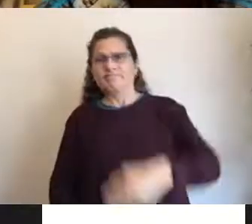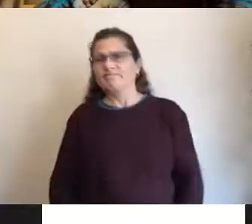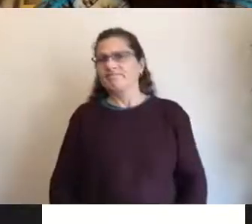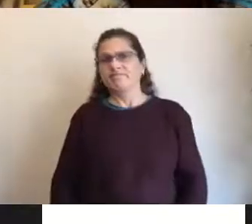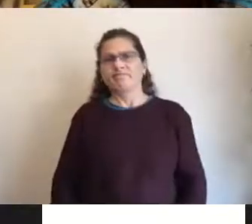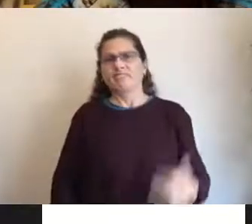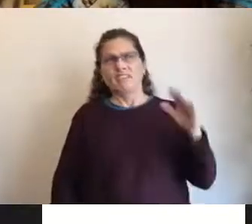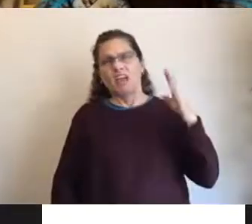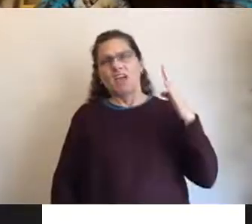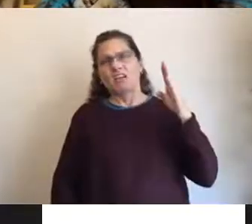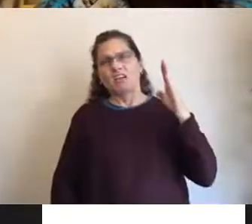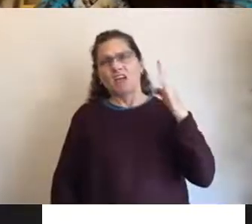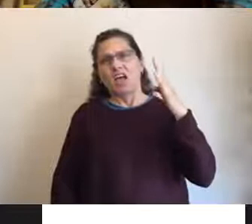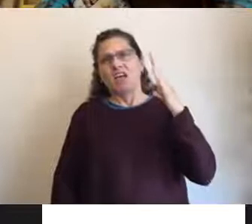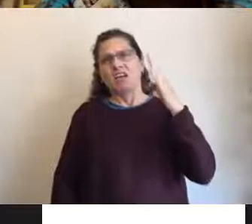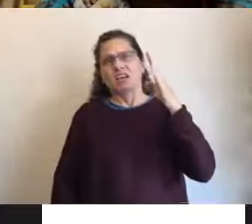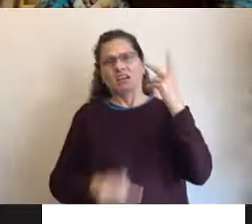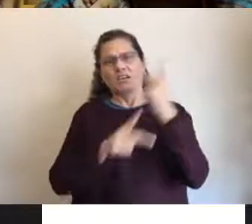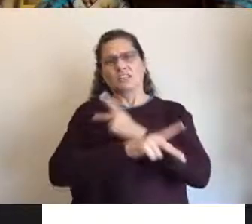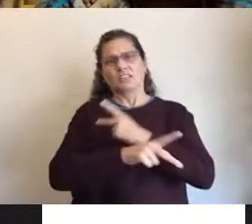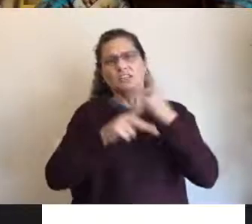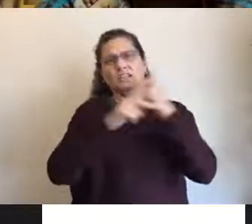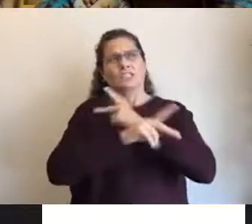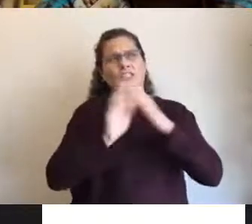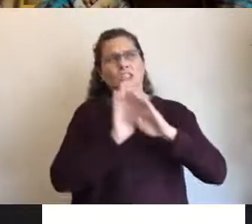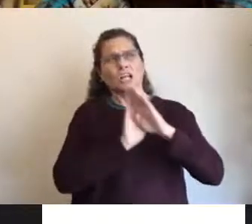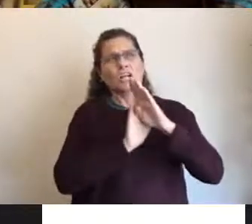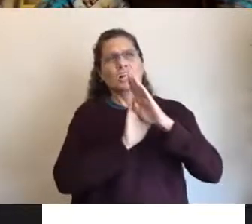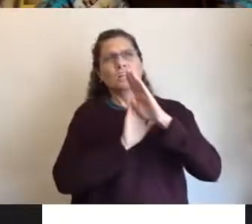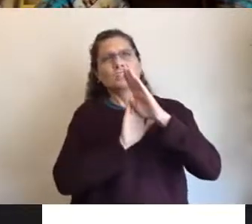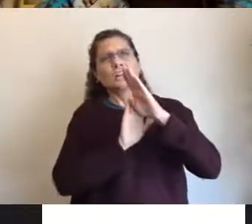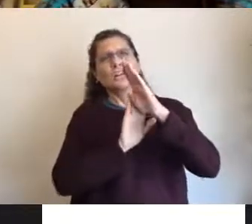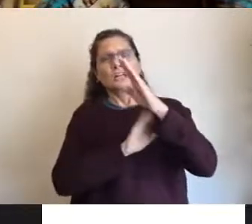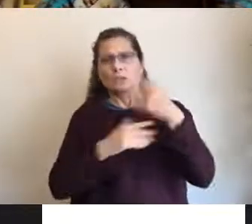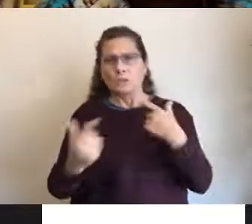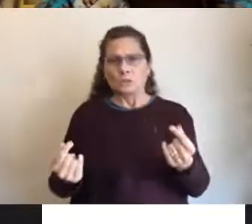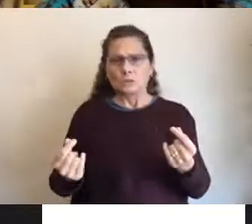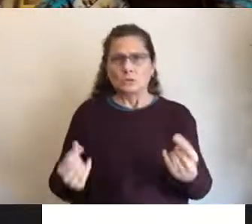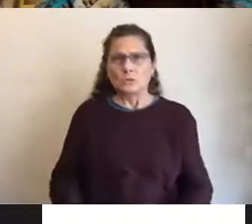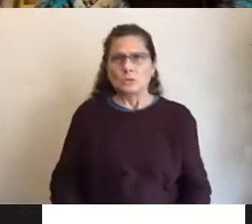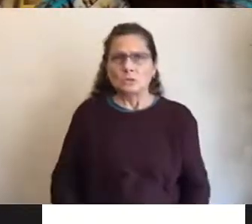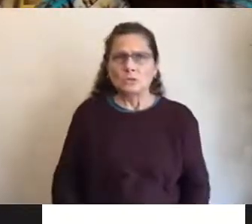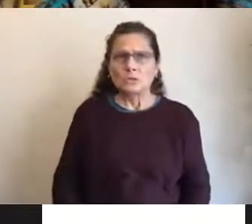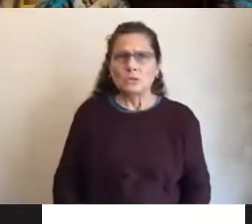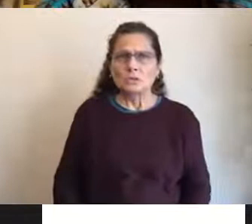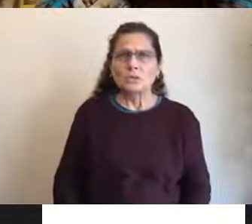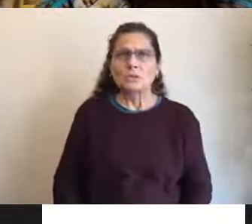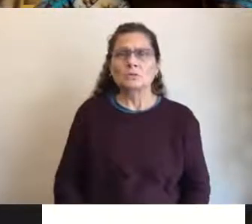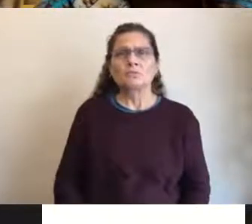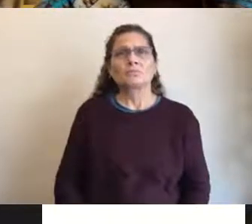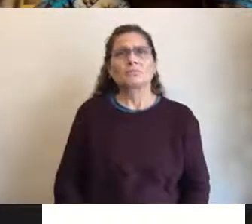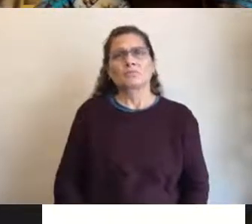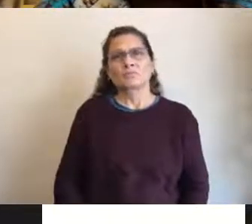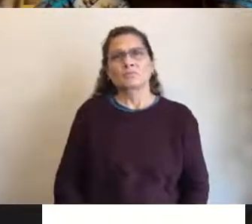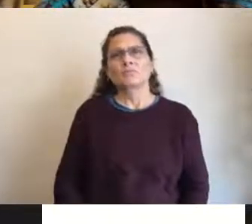leads to what can we do? We've certainly hammered home the safety precautions and testing indications. So today I want to focus